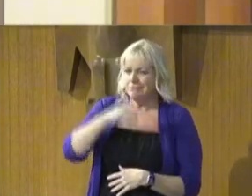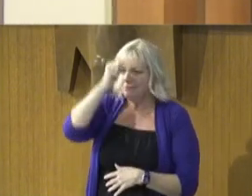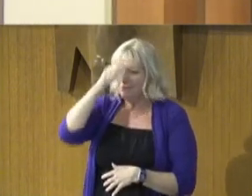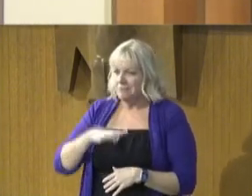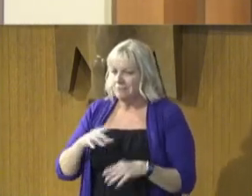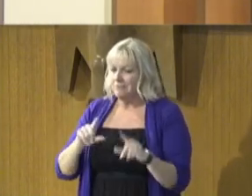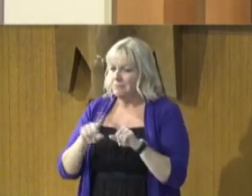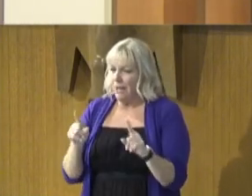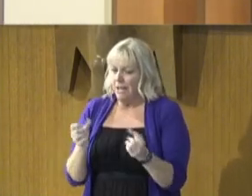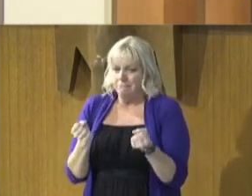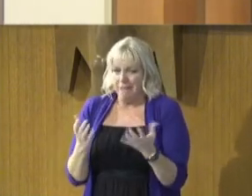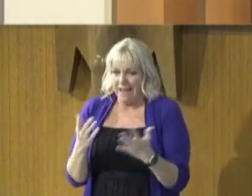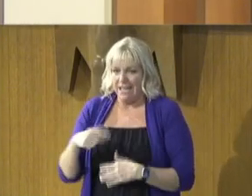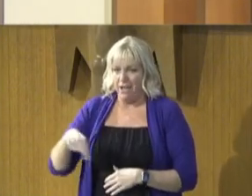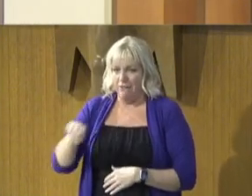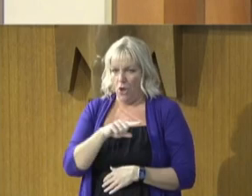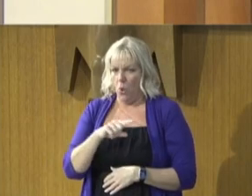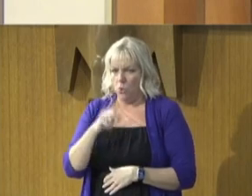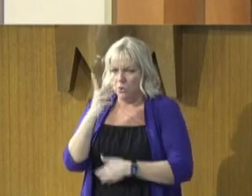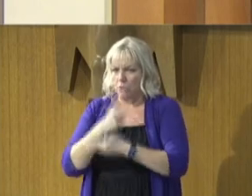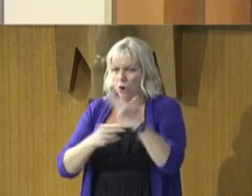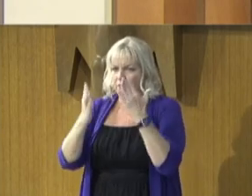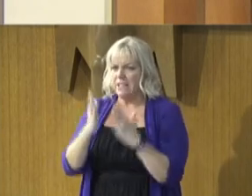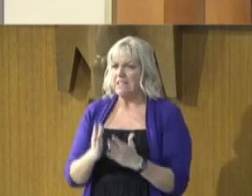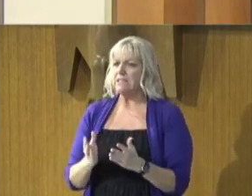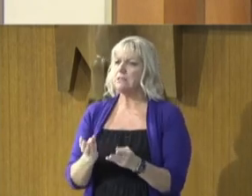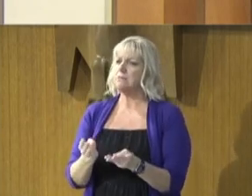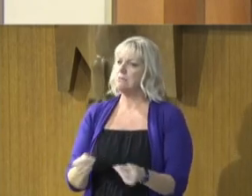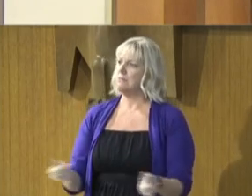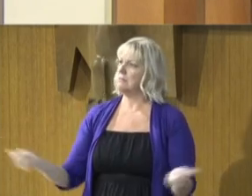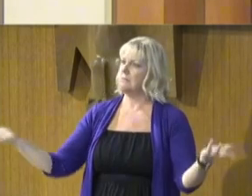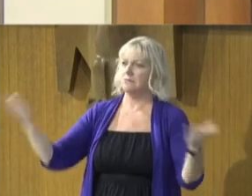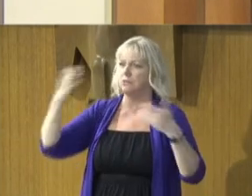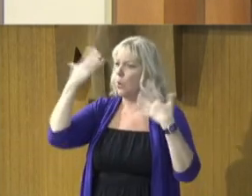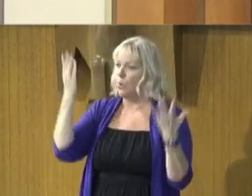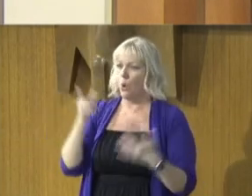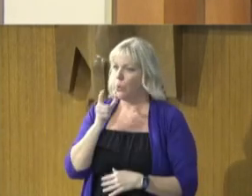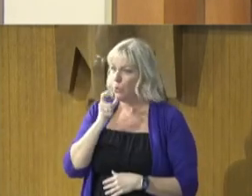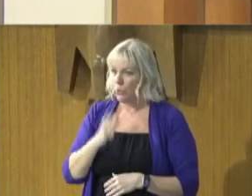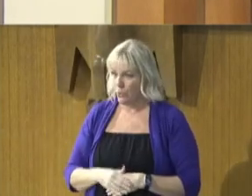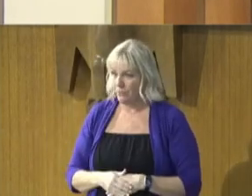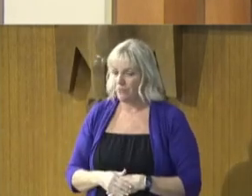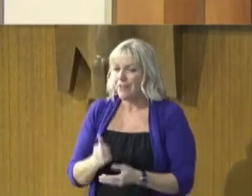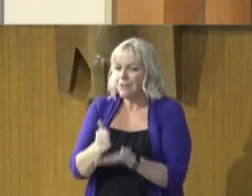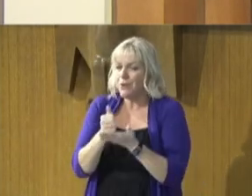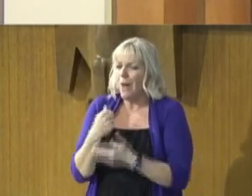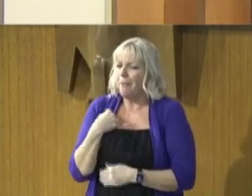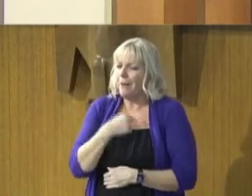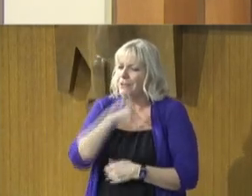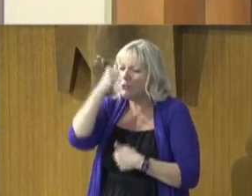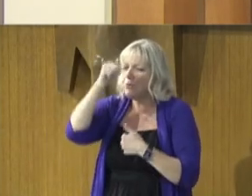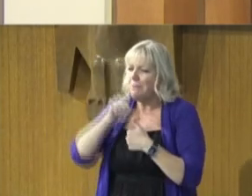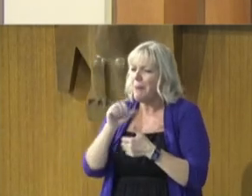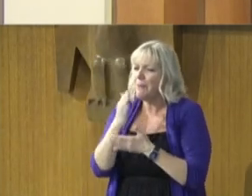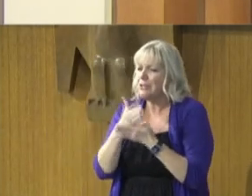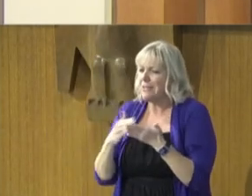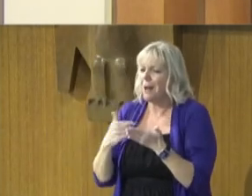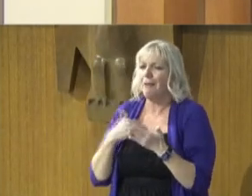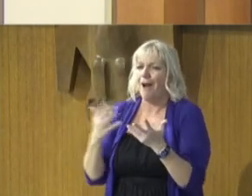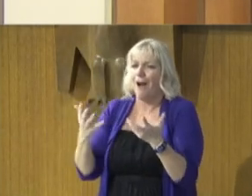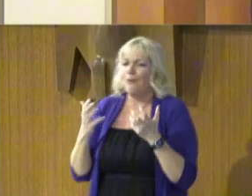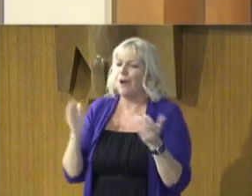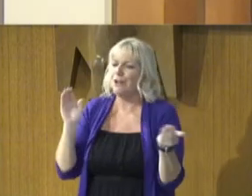have been relegated to obscurity. So to help us remember some of these prophets, I thought we might compare them